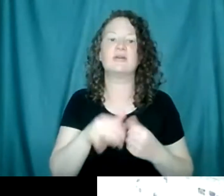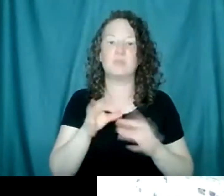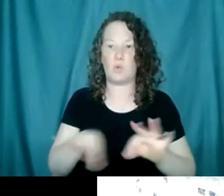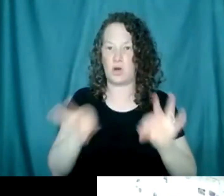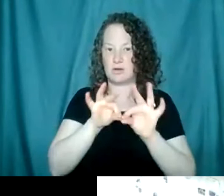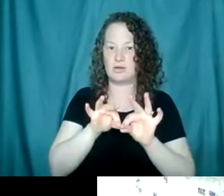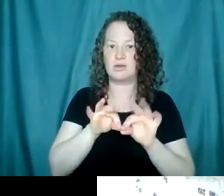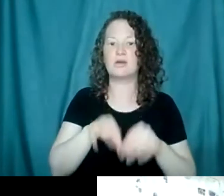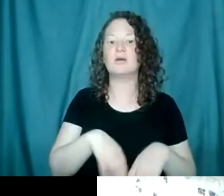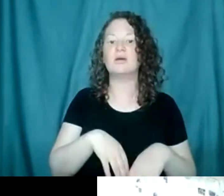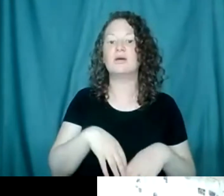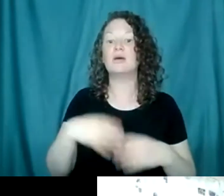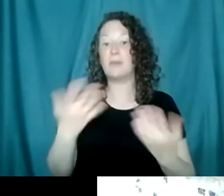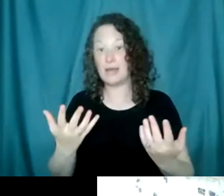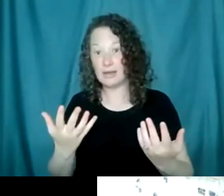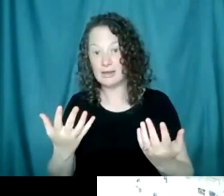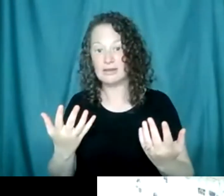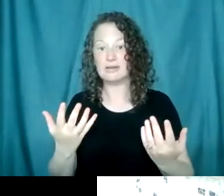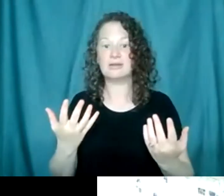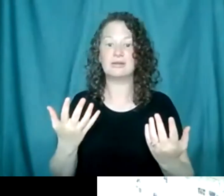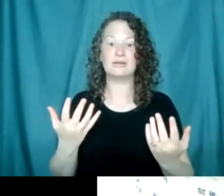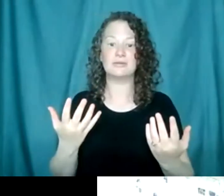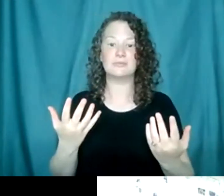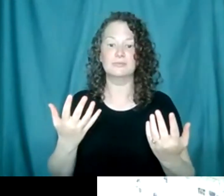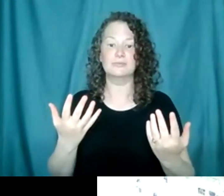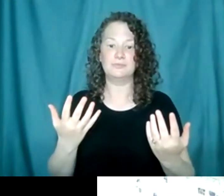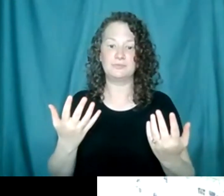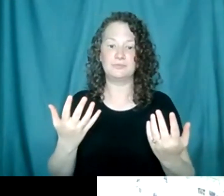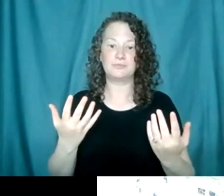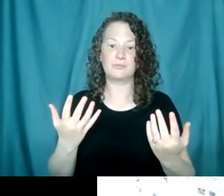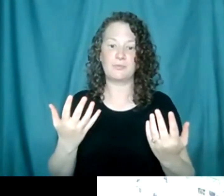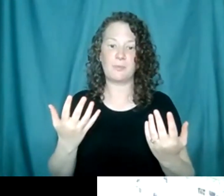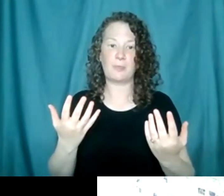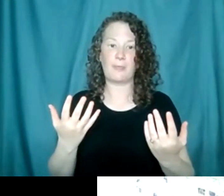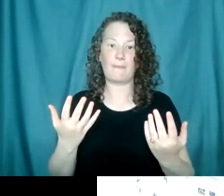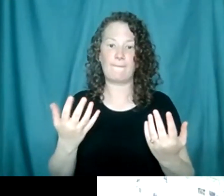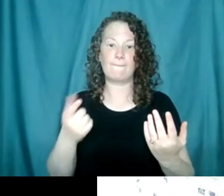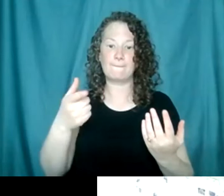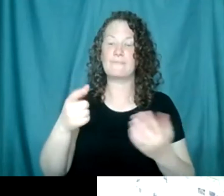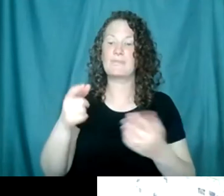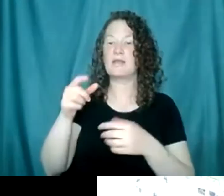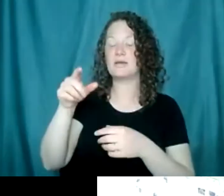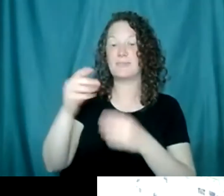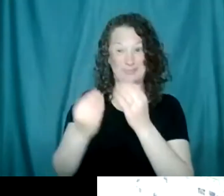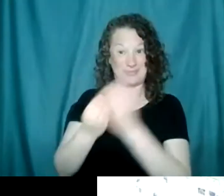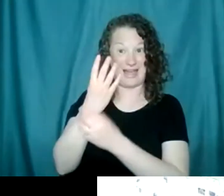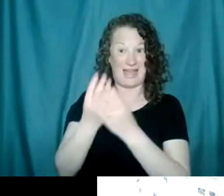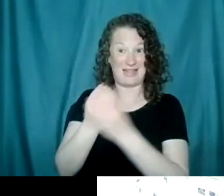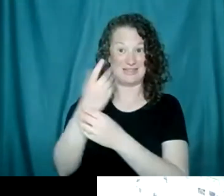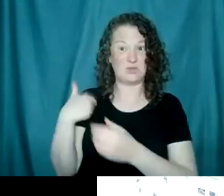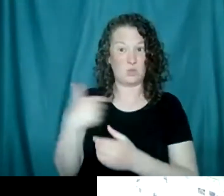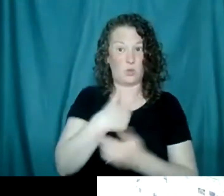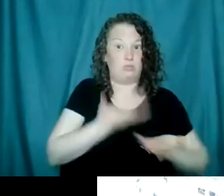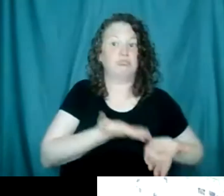But it's also important because the ecology, the plants that we would be bringing into